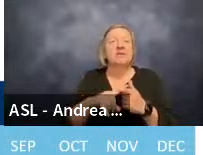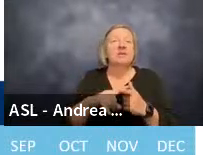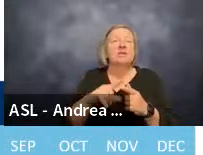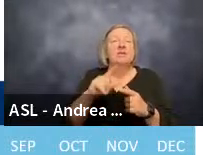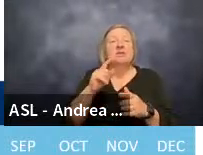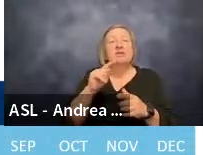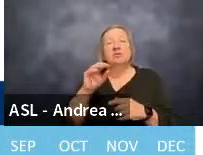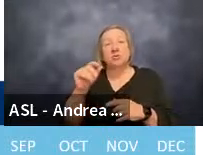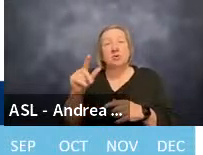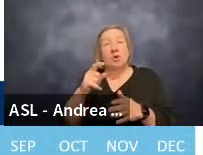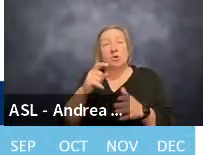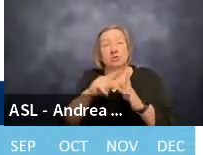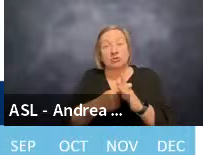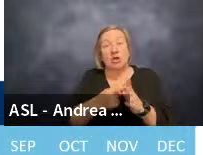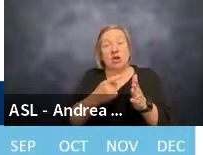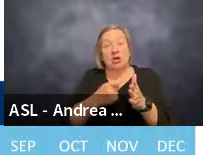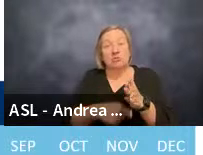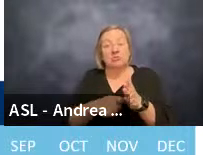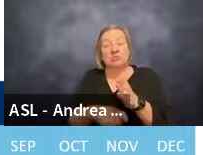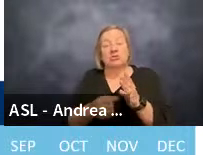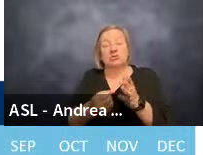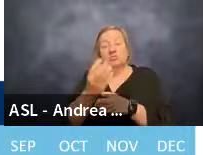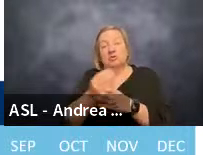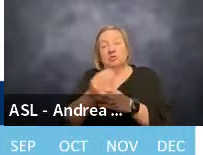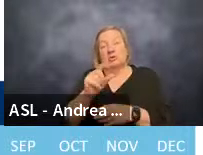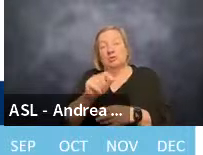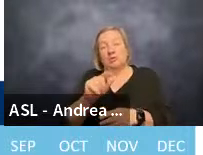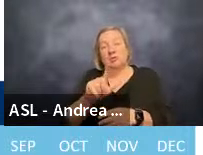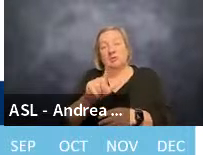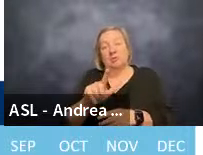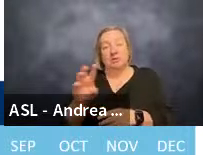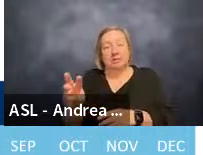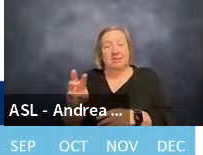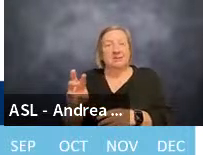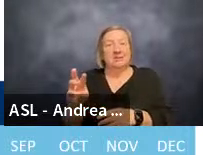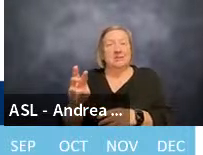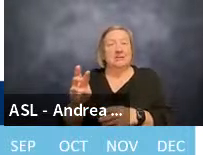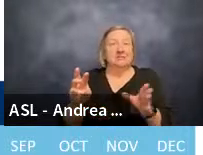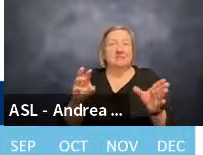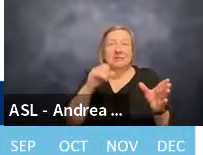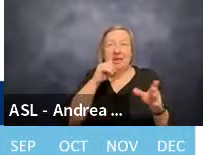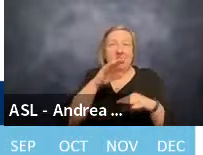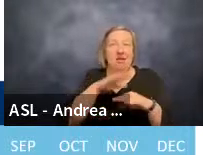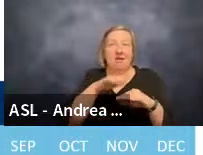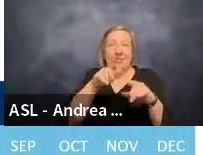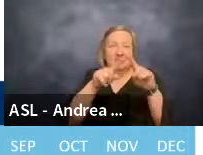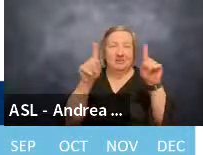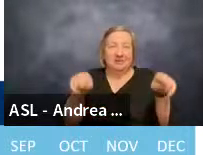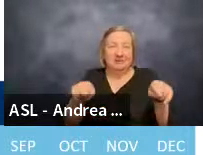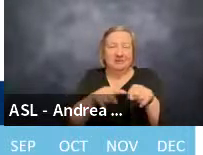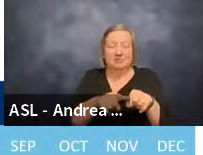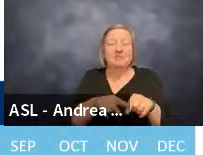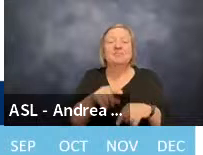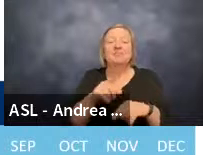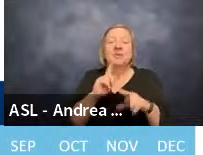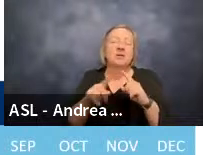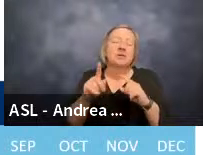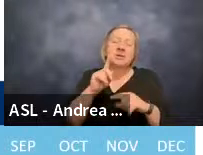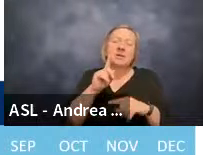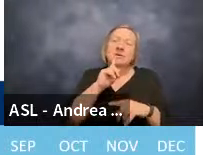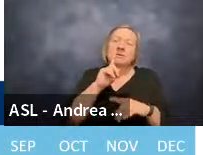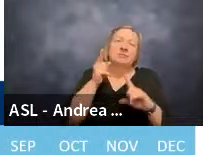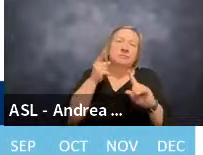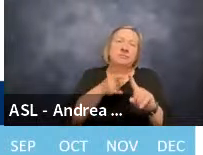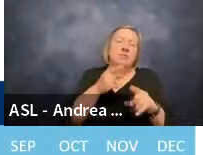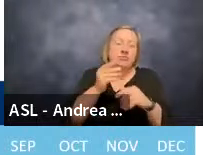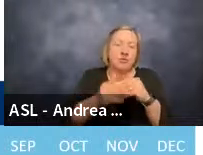actually start in the spring of 2026. So that's off the chart here, so to speak. But really, it is a process that will take